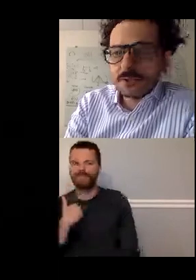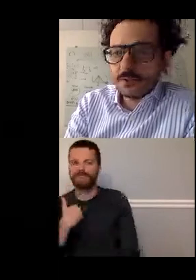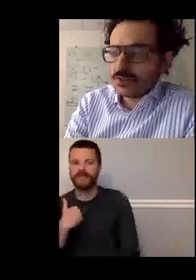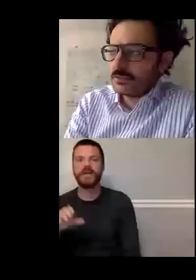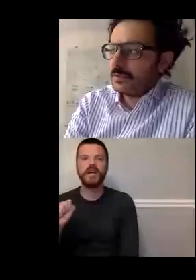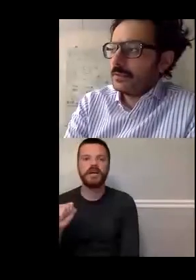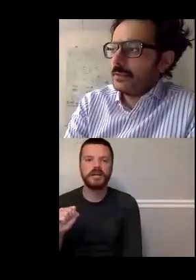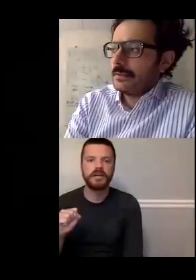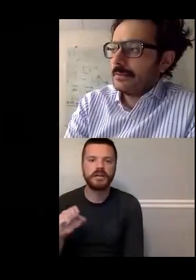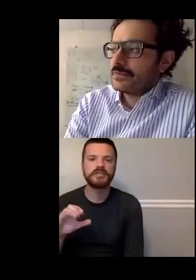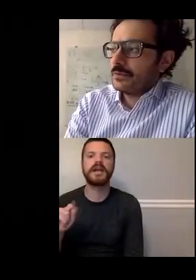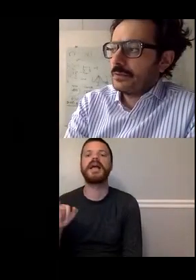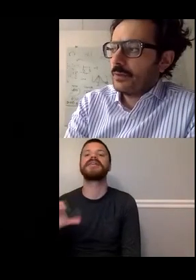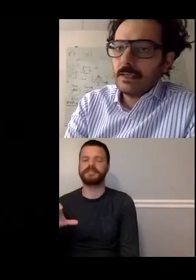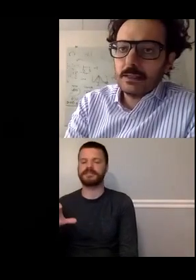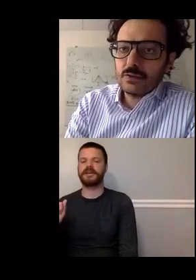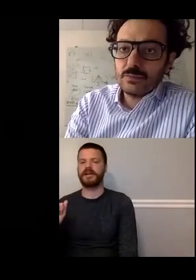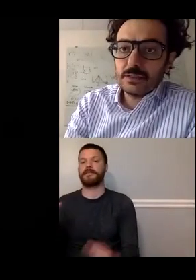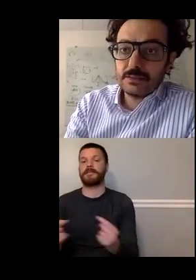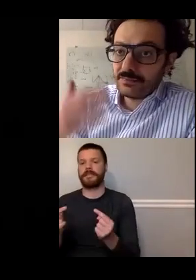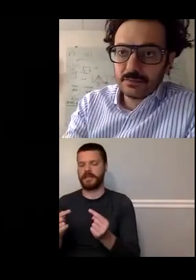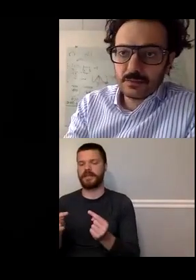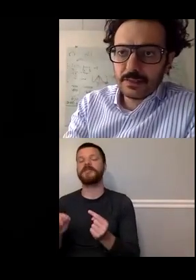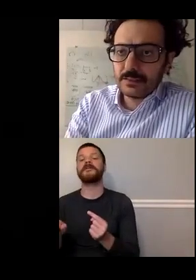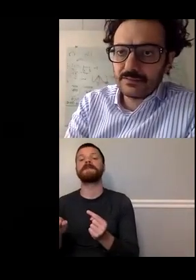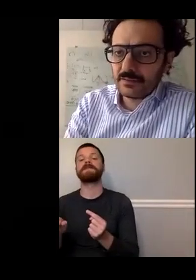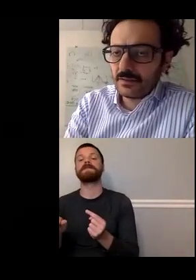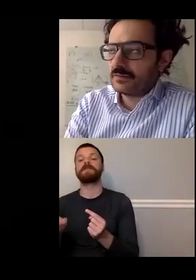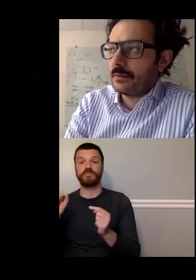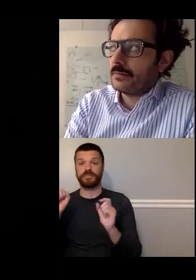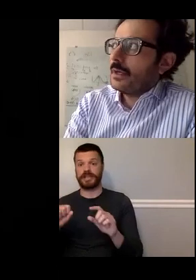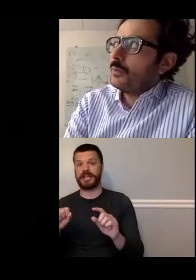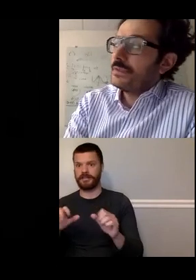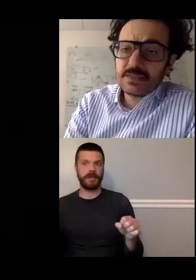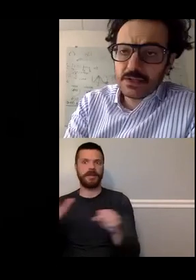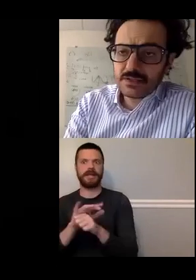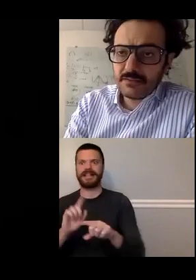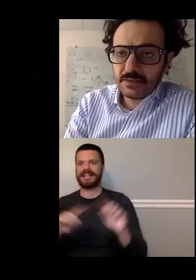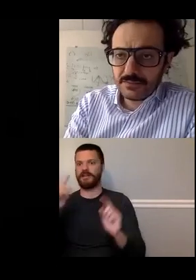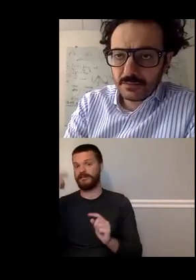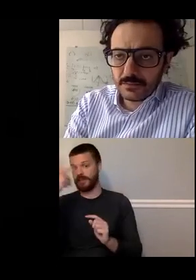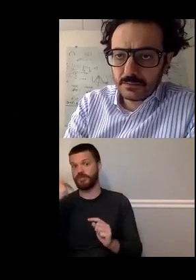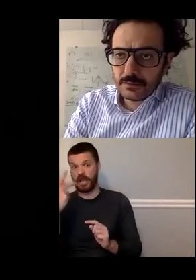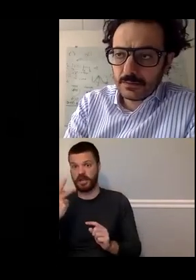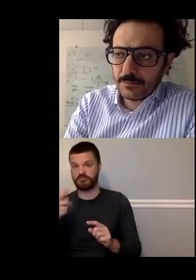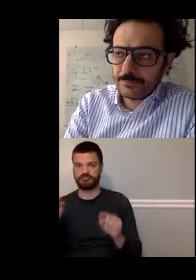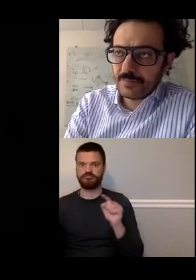costly condition. So in a way, it could be a different, completely different phenotype. Would these patients have a